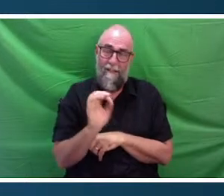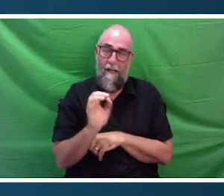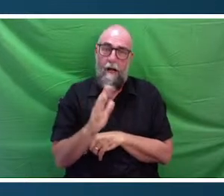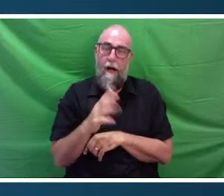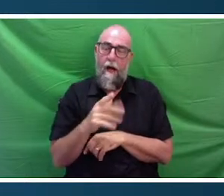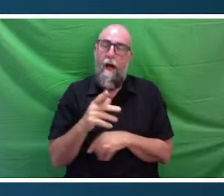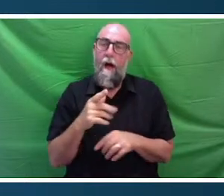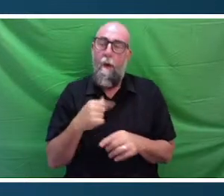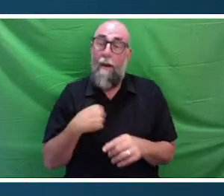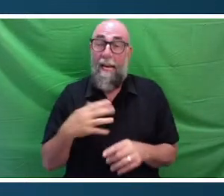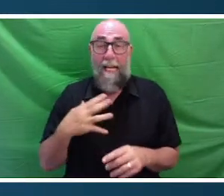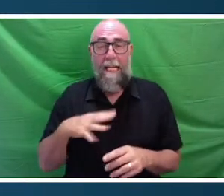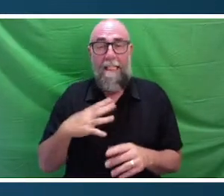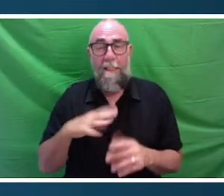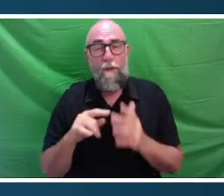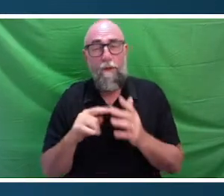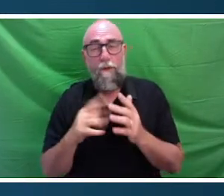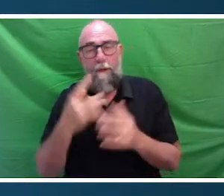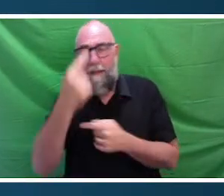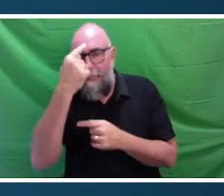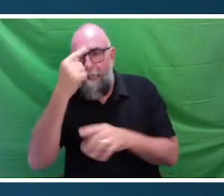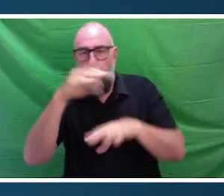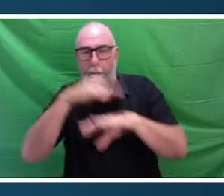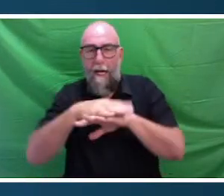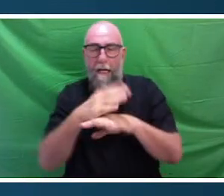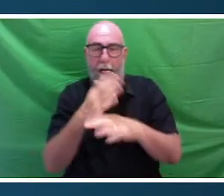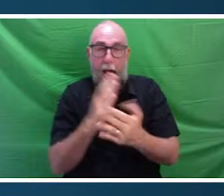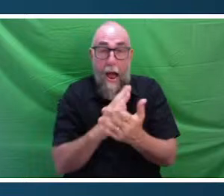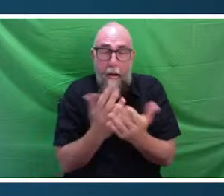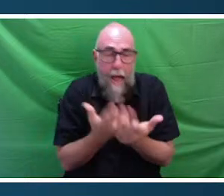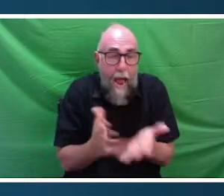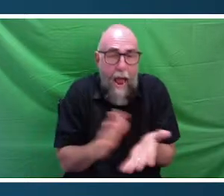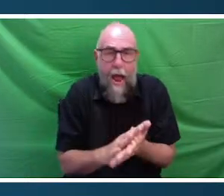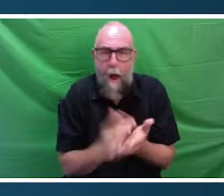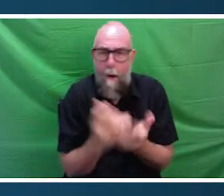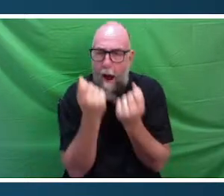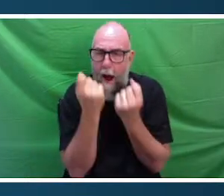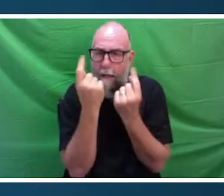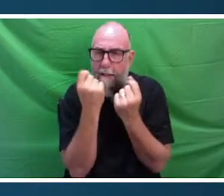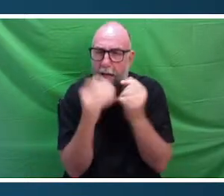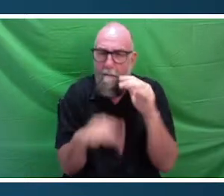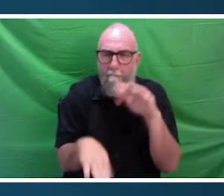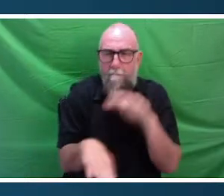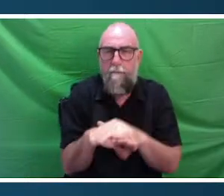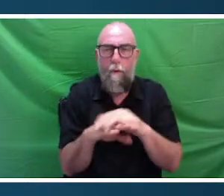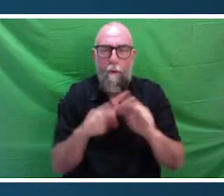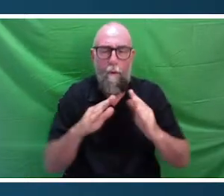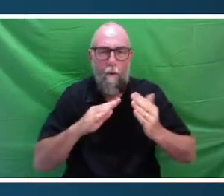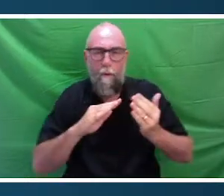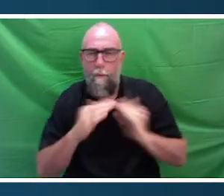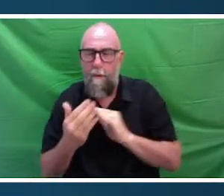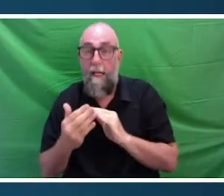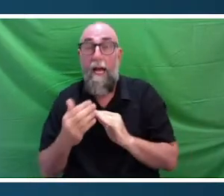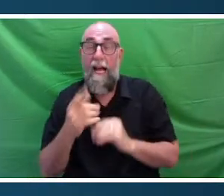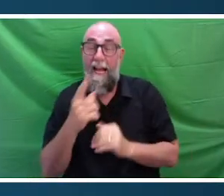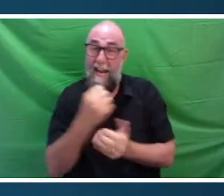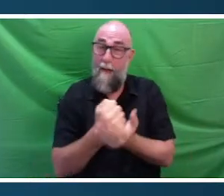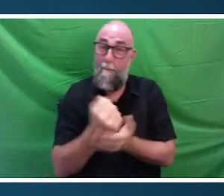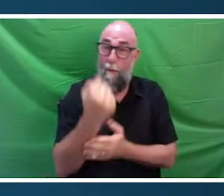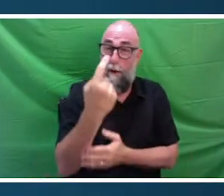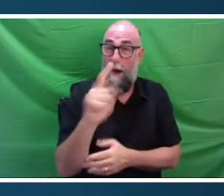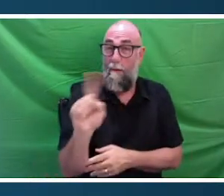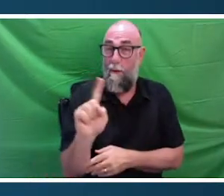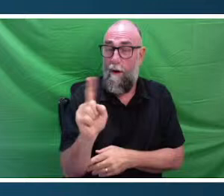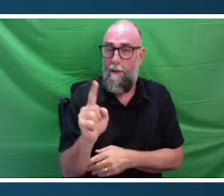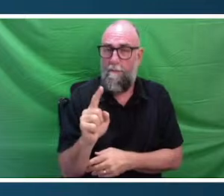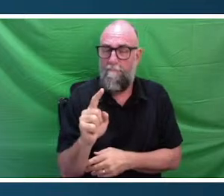do you truly understand the community? Building trust is extremely important. You cannot go, or